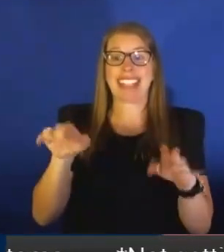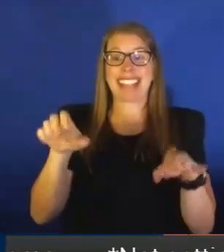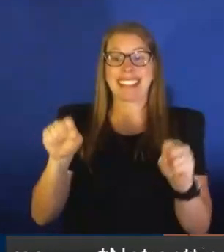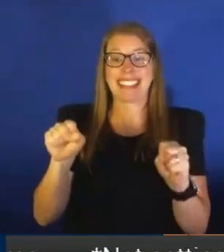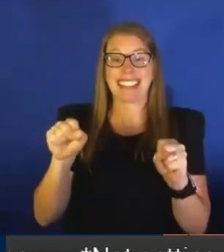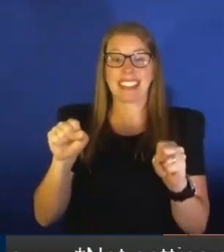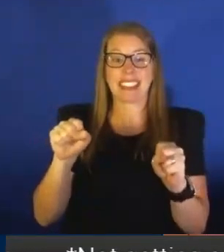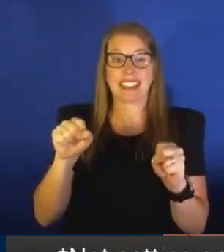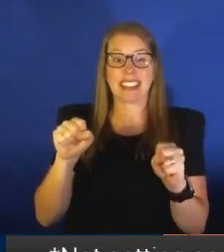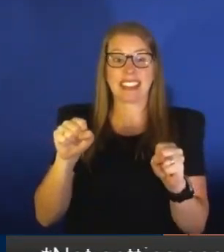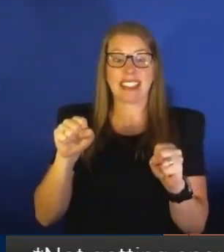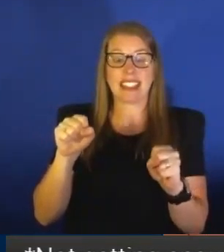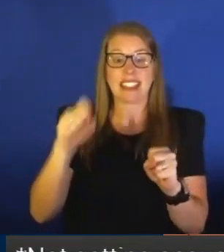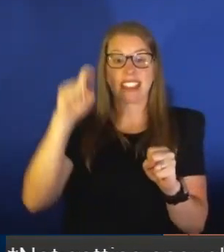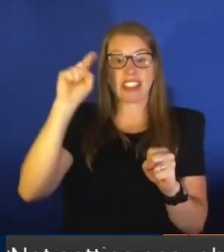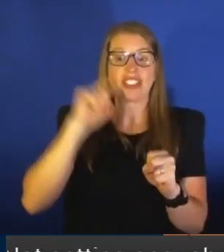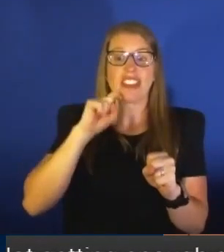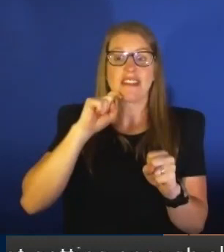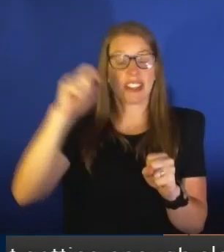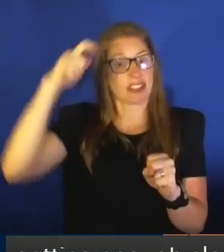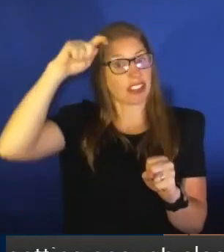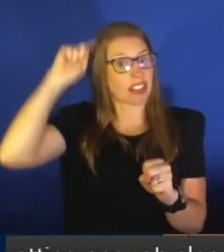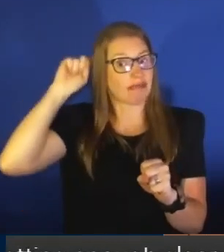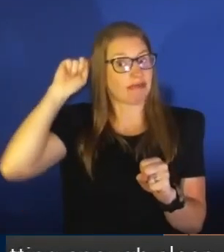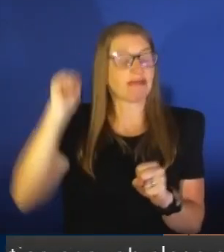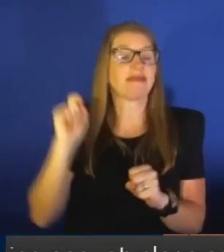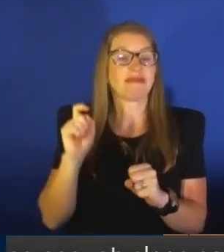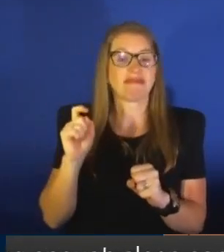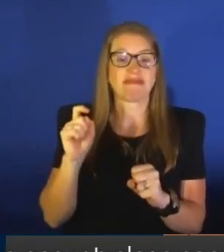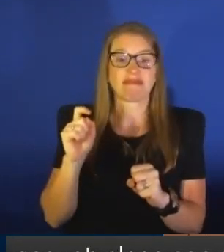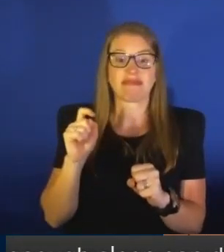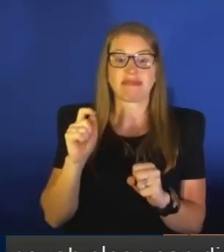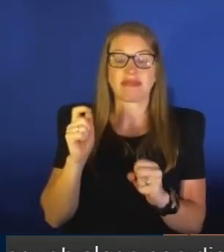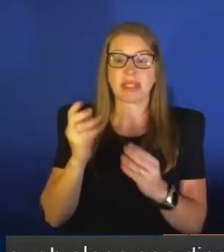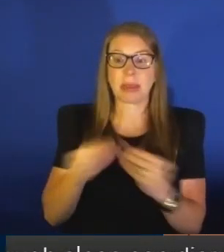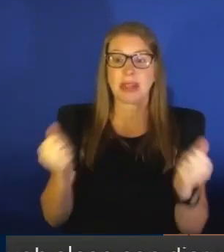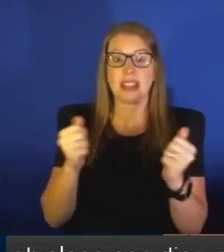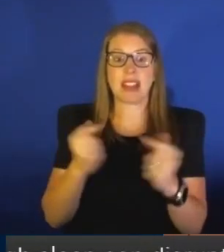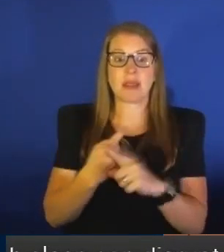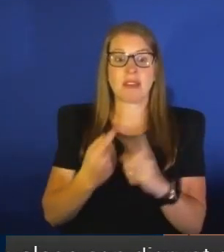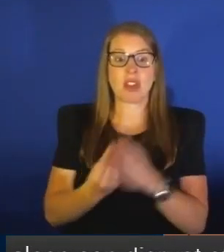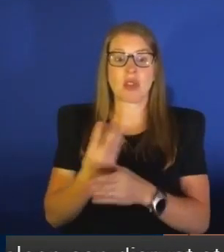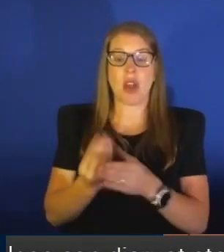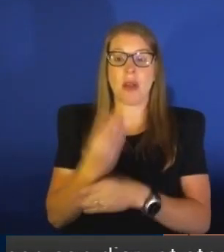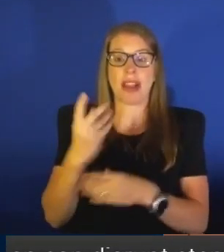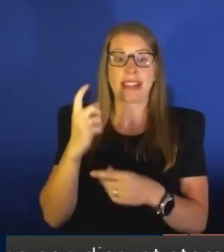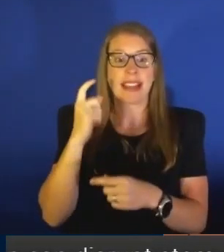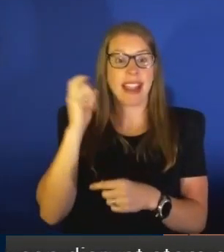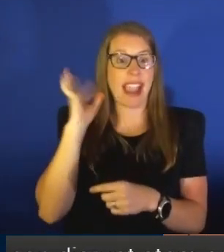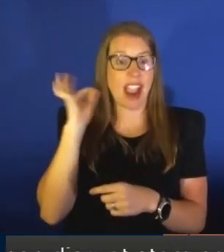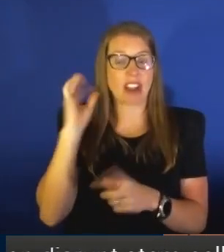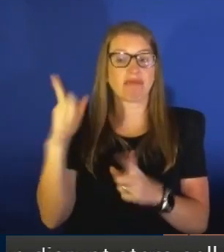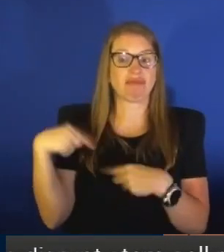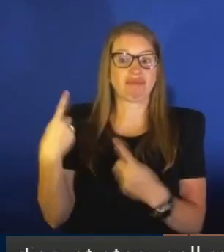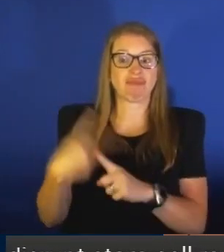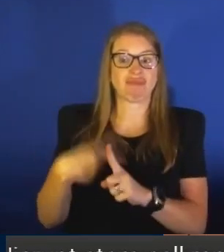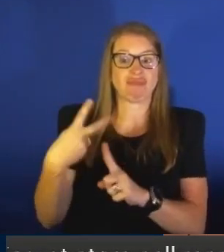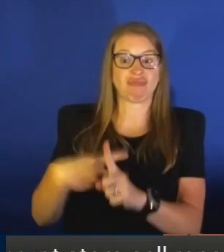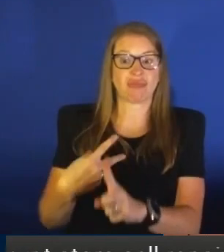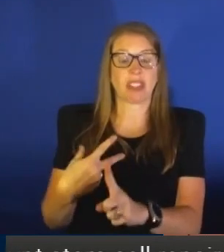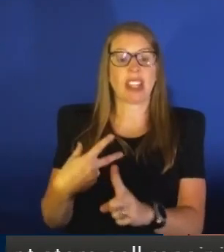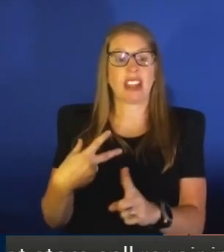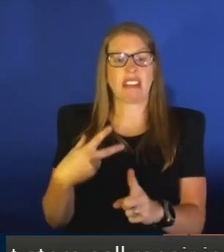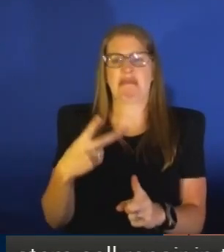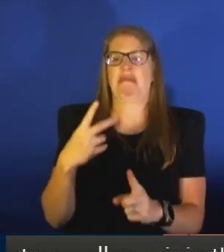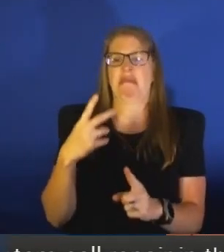it all off on Friday night for the Shave to Save event. He's been growing his hair out for the last couple of months. People have been saying how scruffy he looks on air. That was